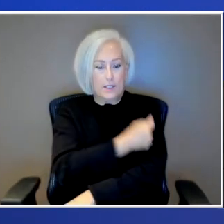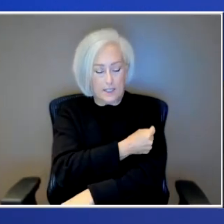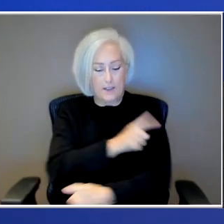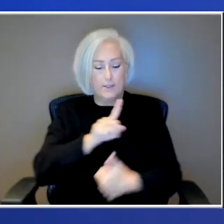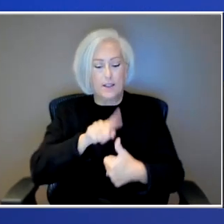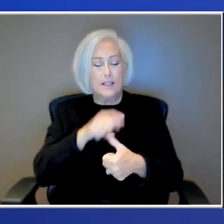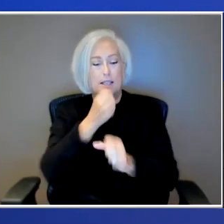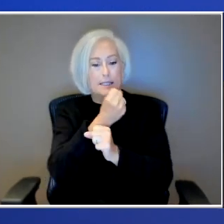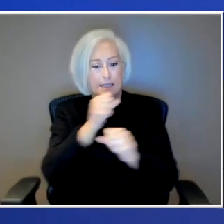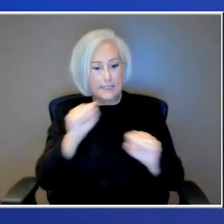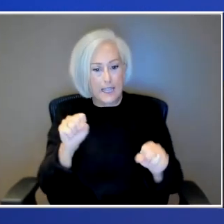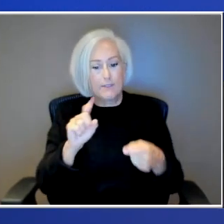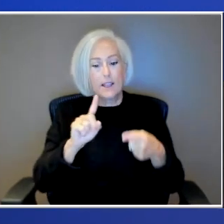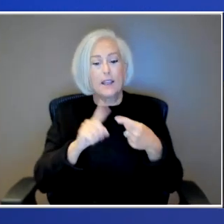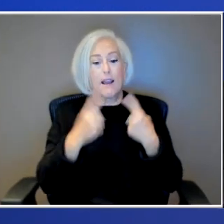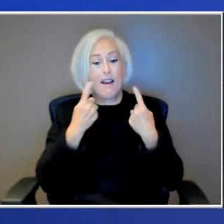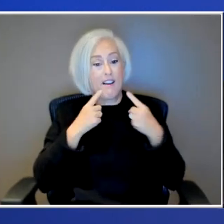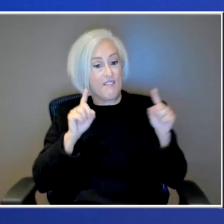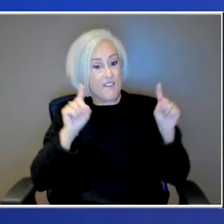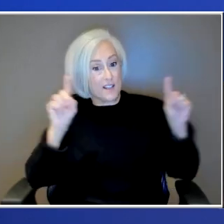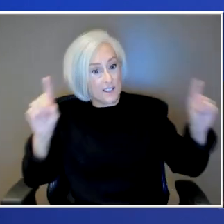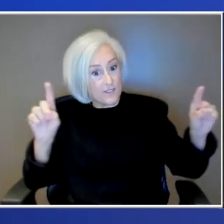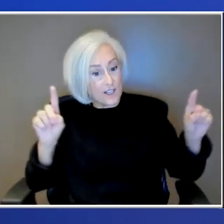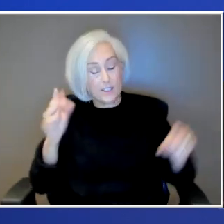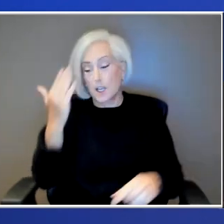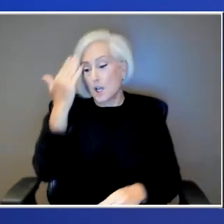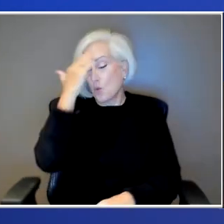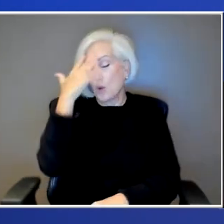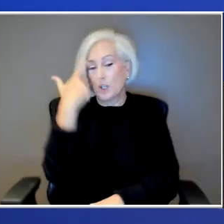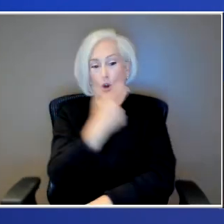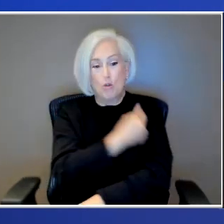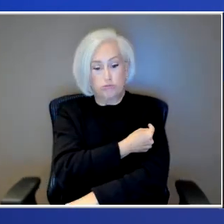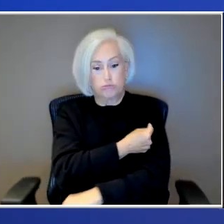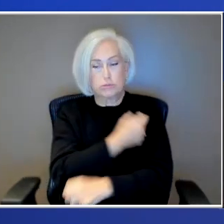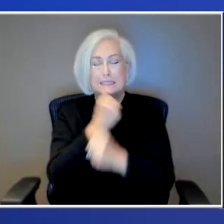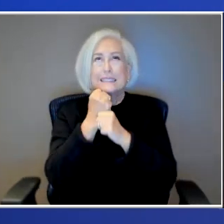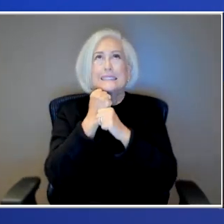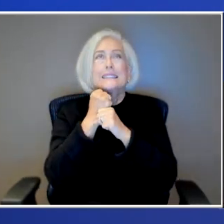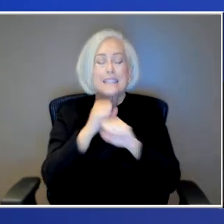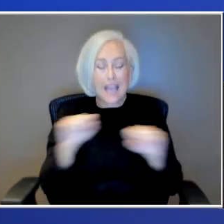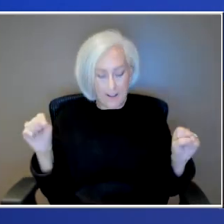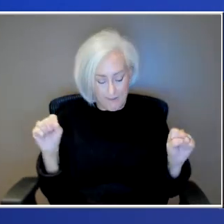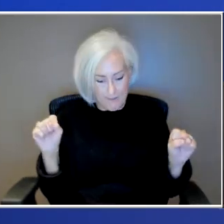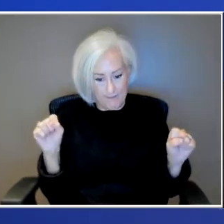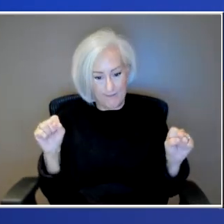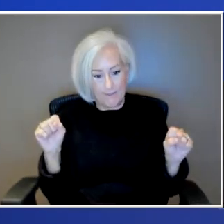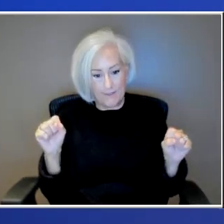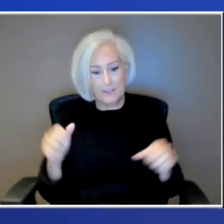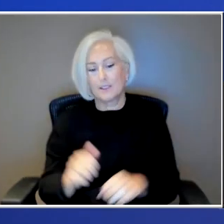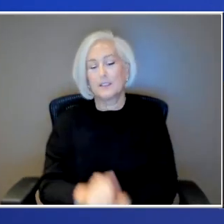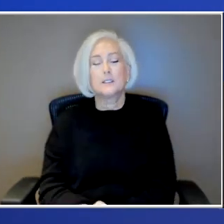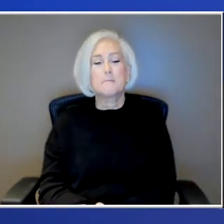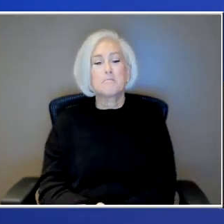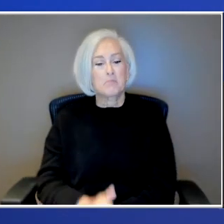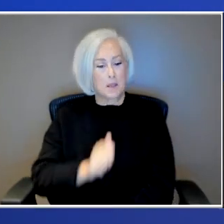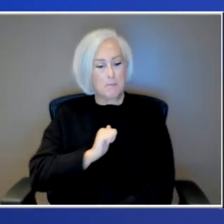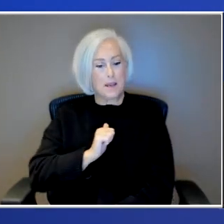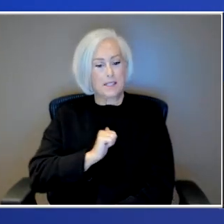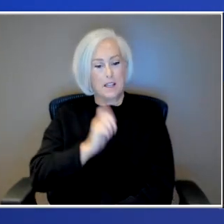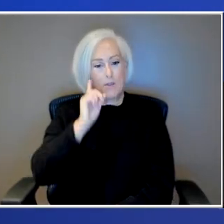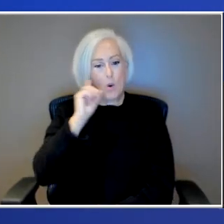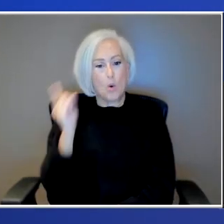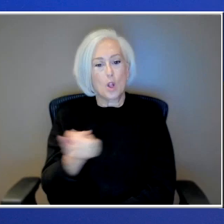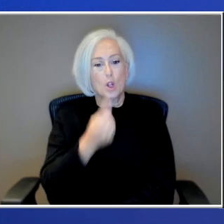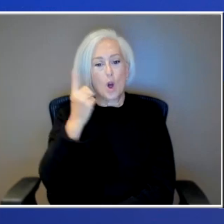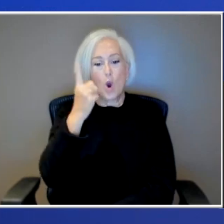We know that these vaccines are extremely safe. I'm always going to be one to significantly endorse